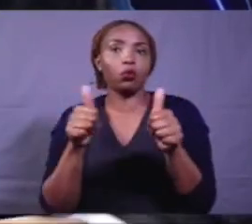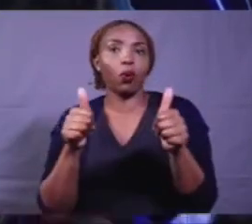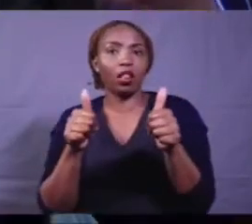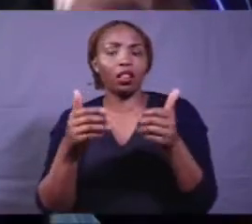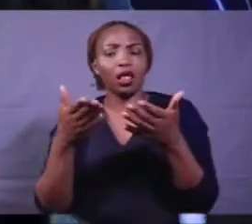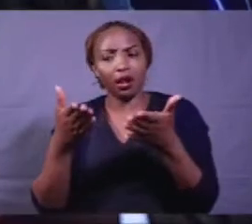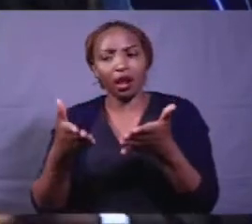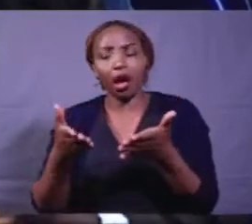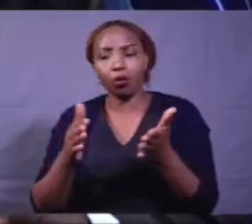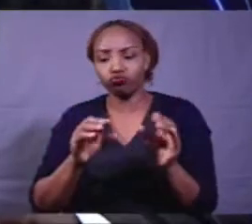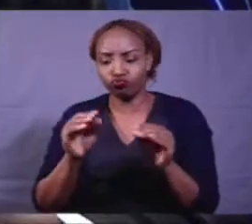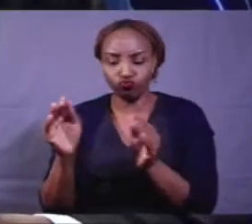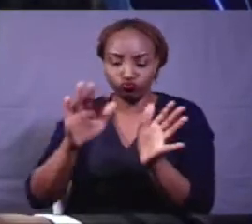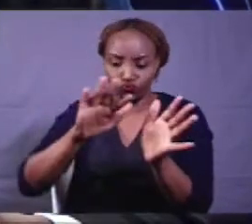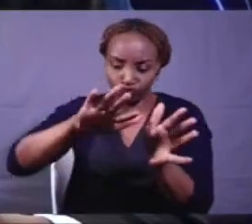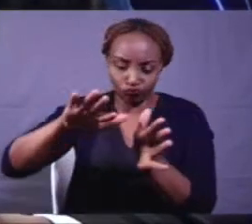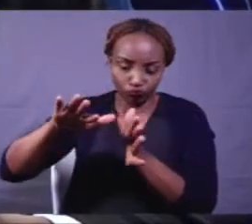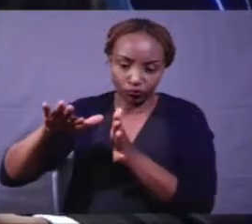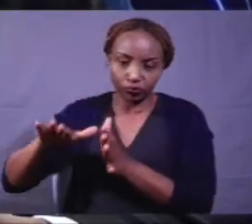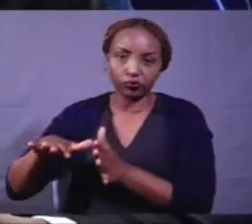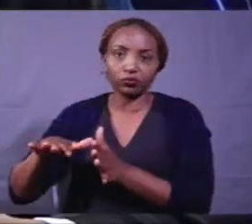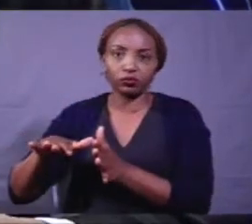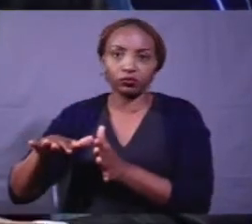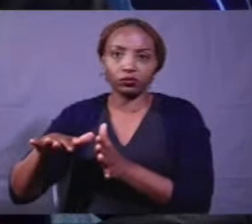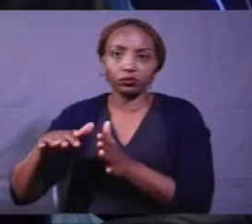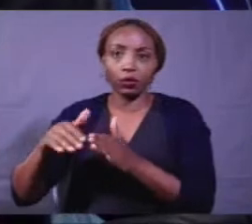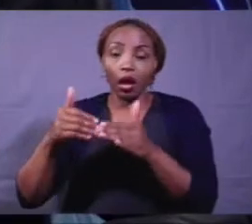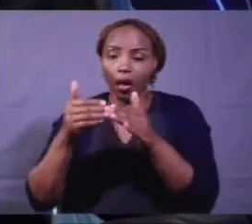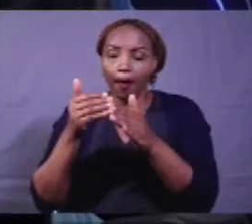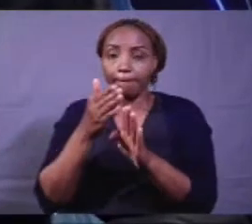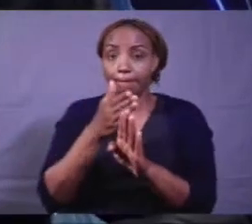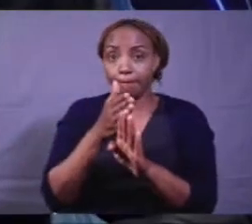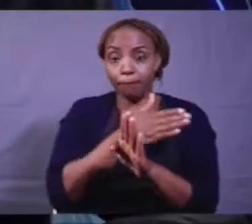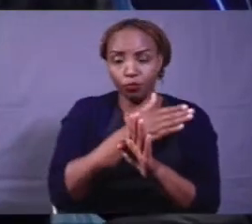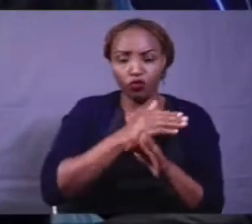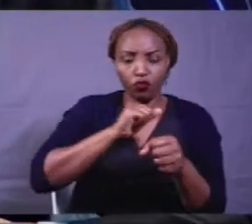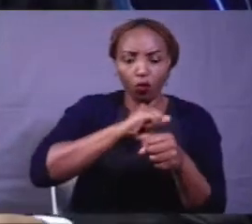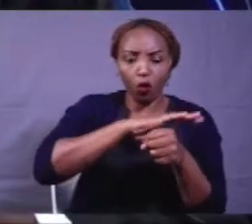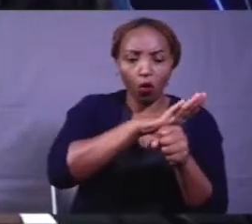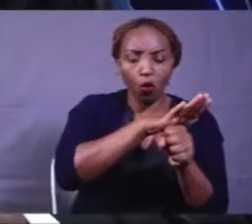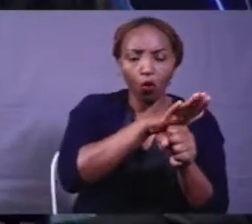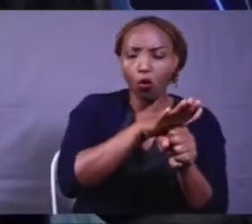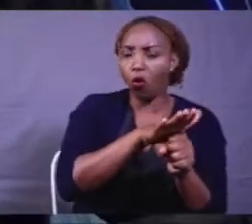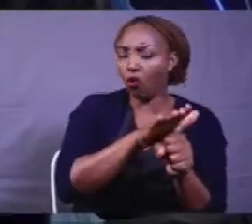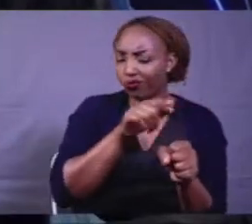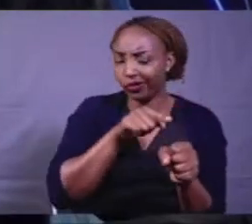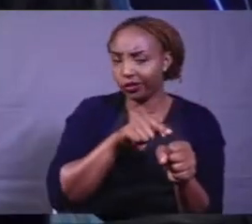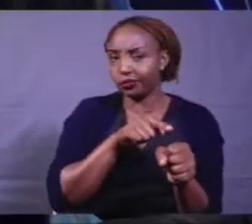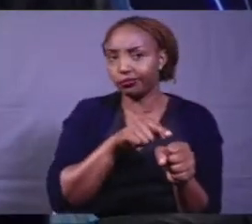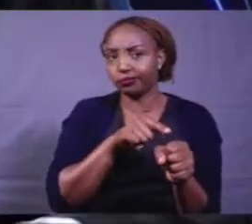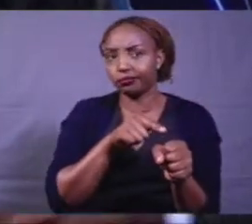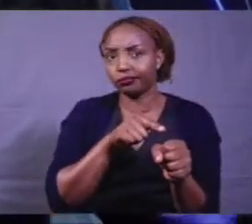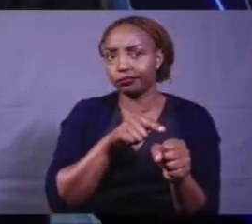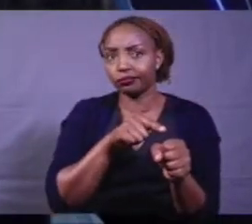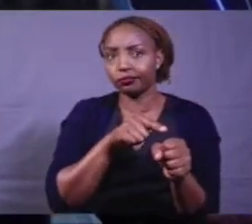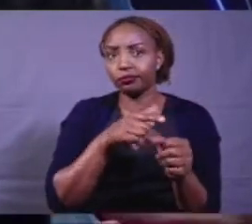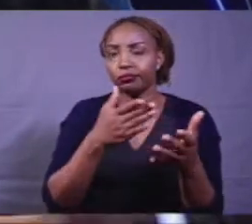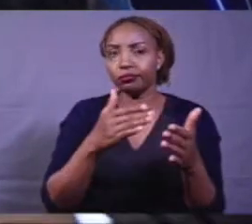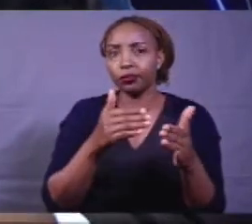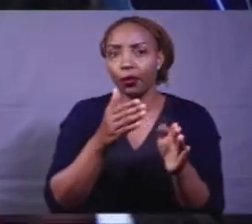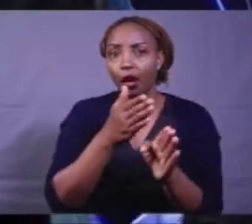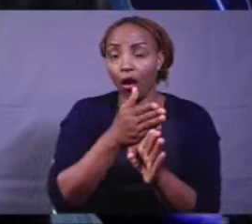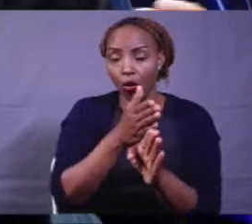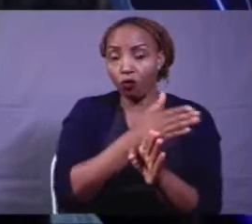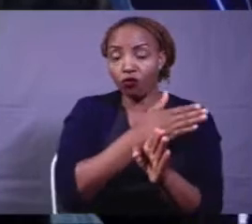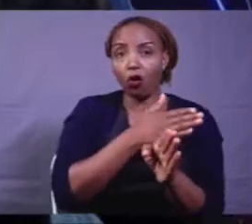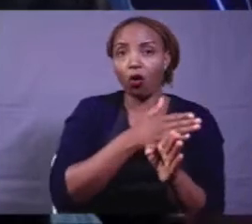just before the COVID actually started ravaging our nation, the former CJ, David Mara, was already in the process